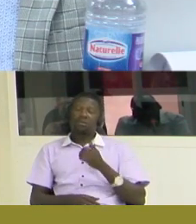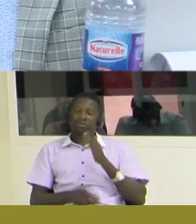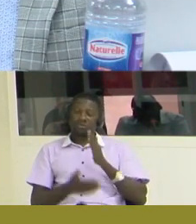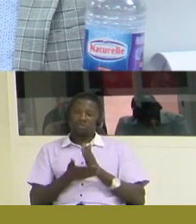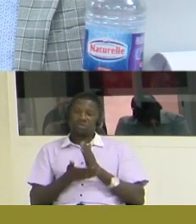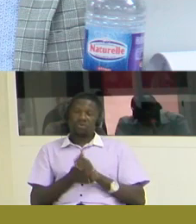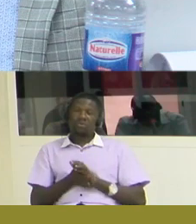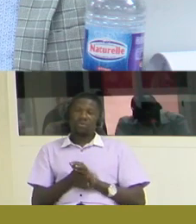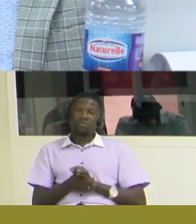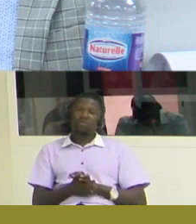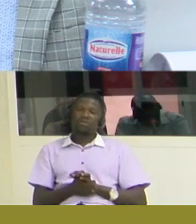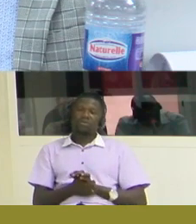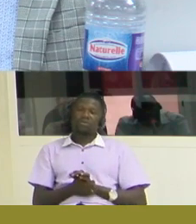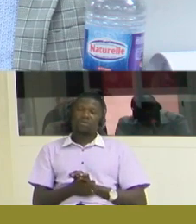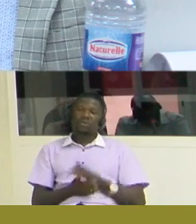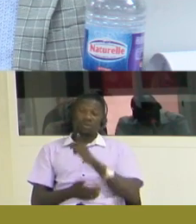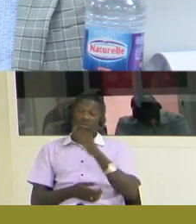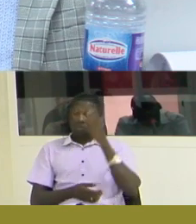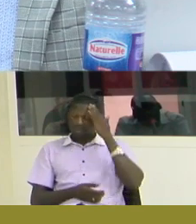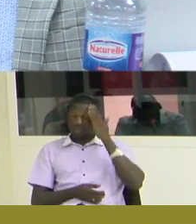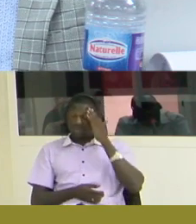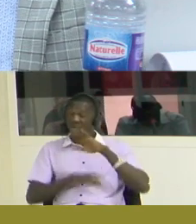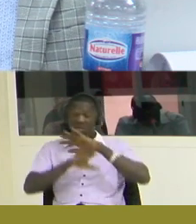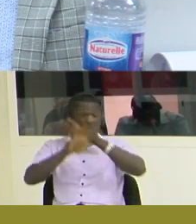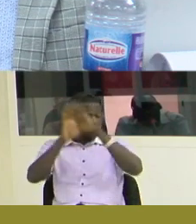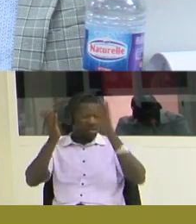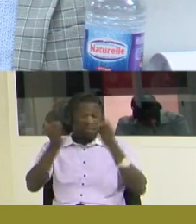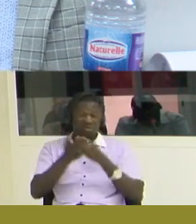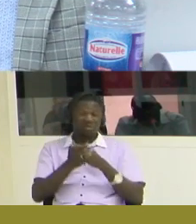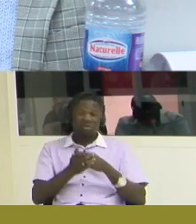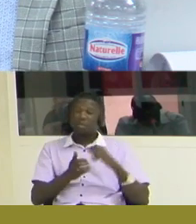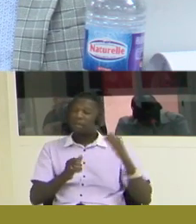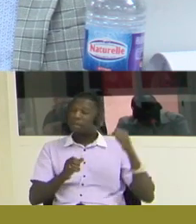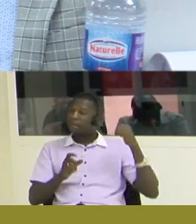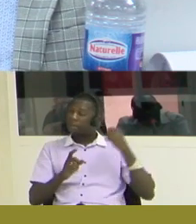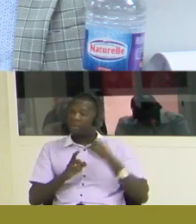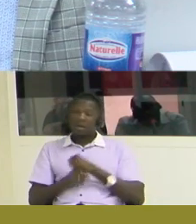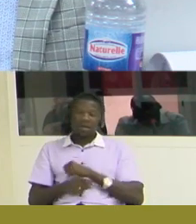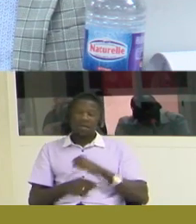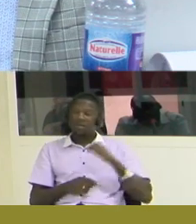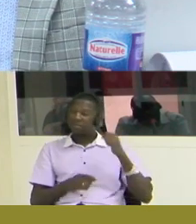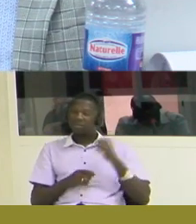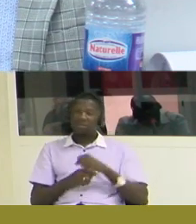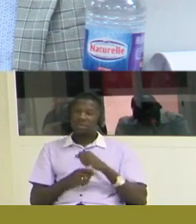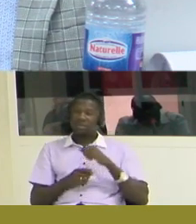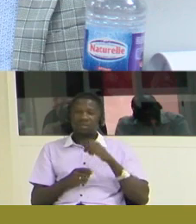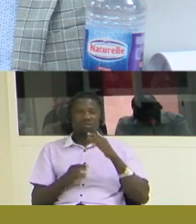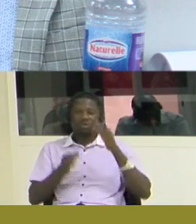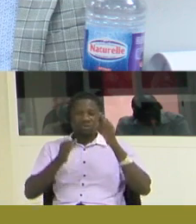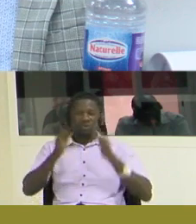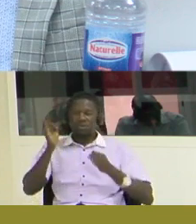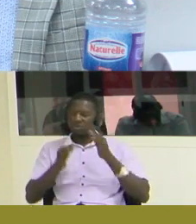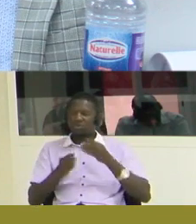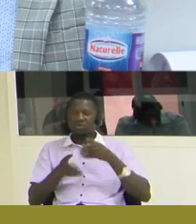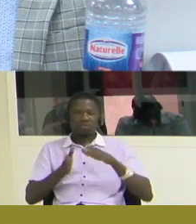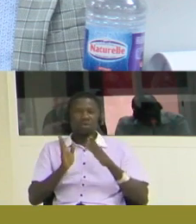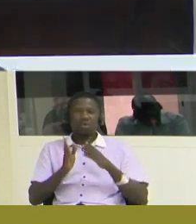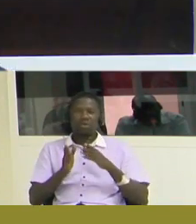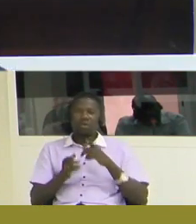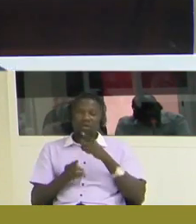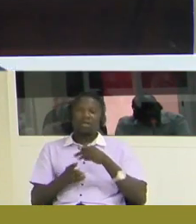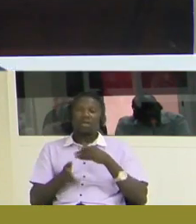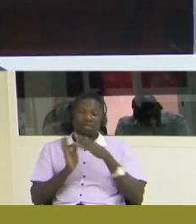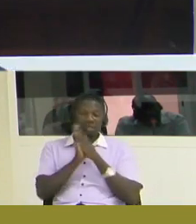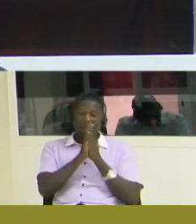this was a terrible injustice against someone who you called your colleague in the console yes